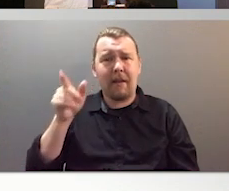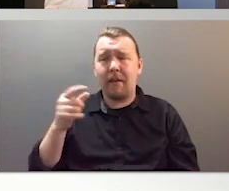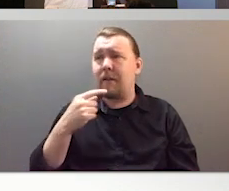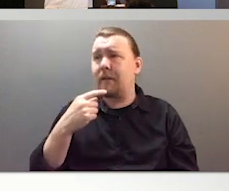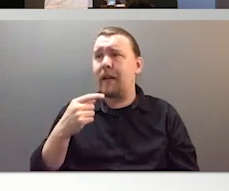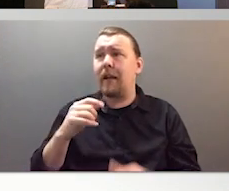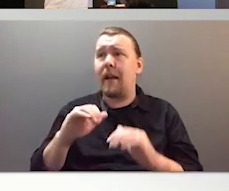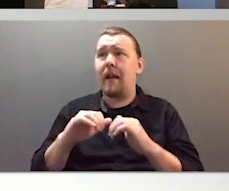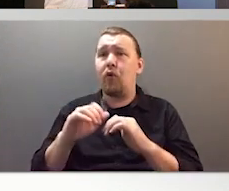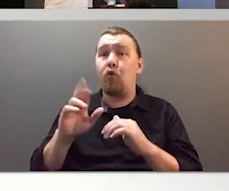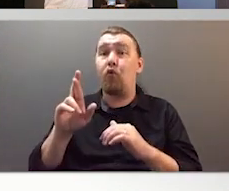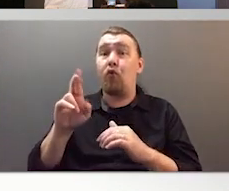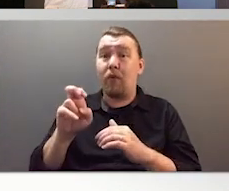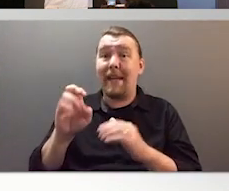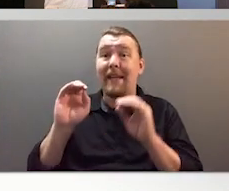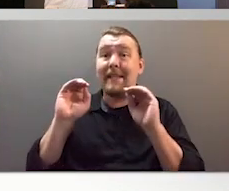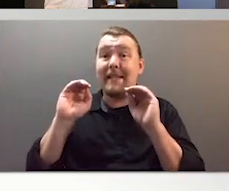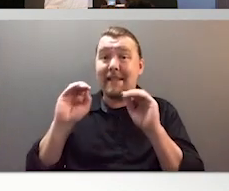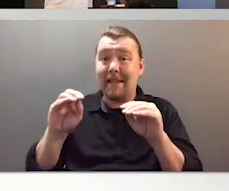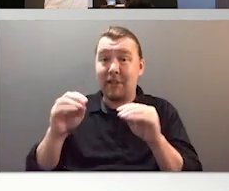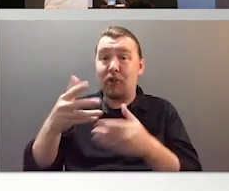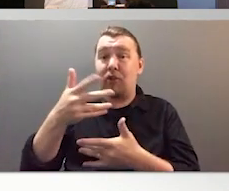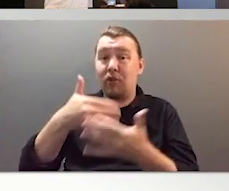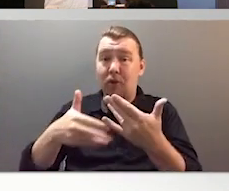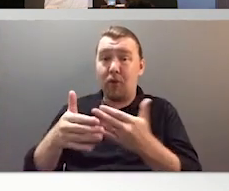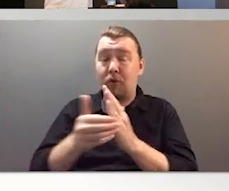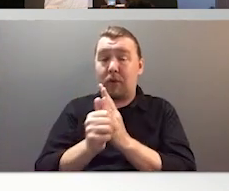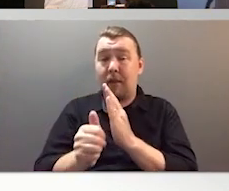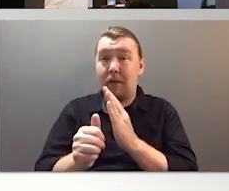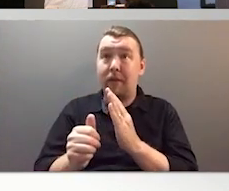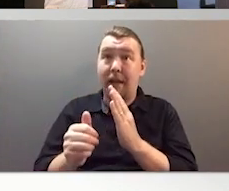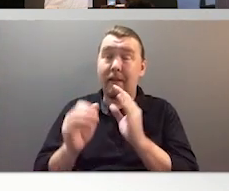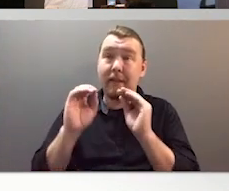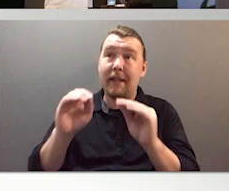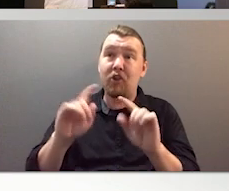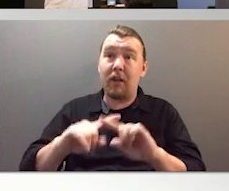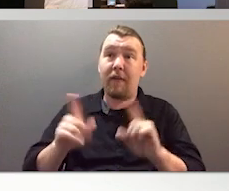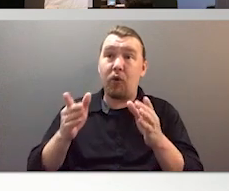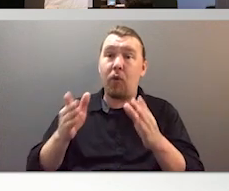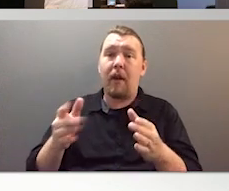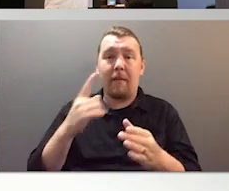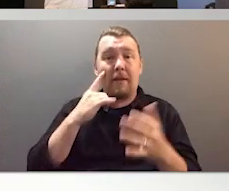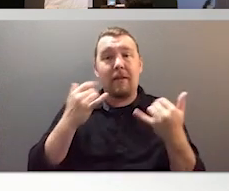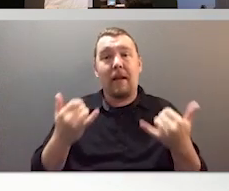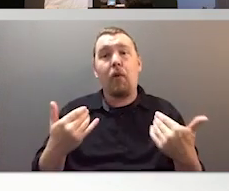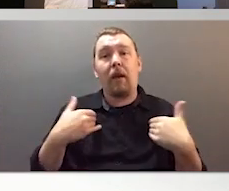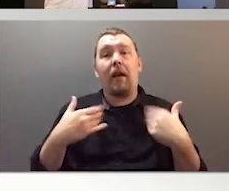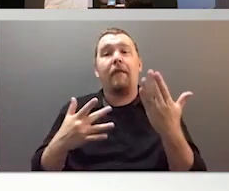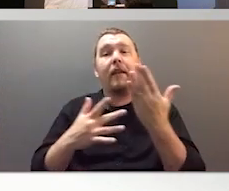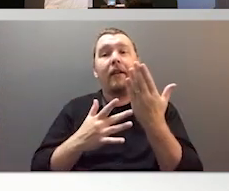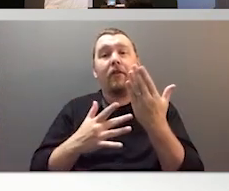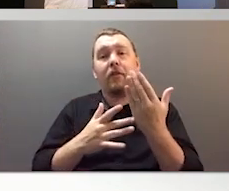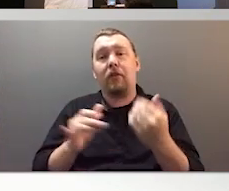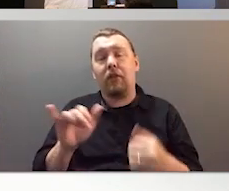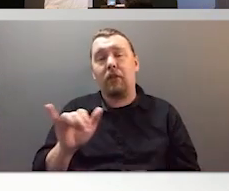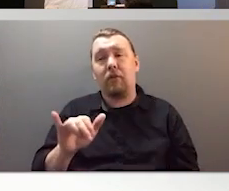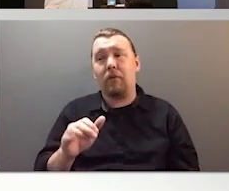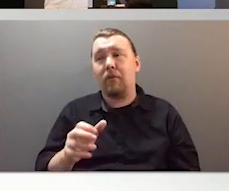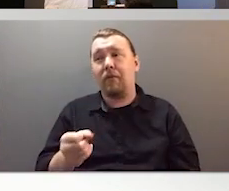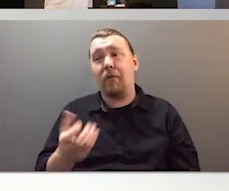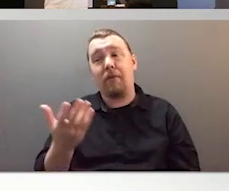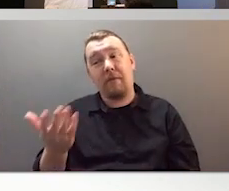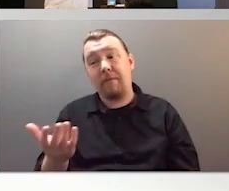so, I mean, even with when my brother was still in New York and I was down here, we would still FaceTime. He doesn't